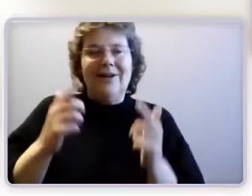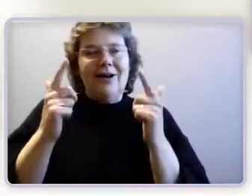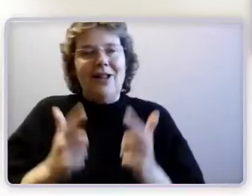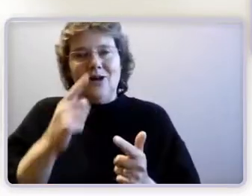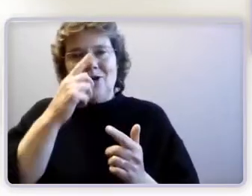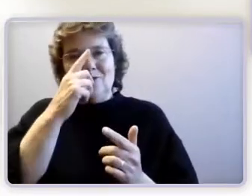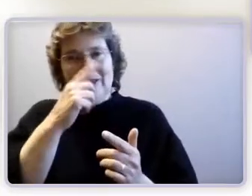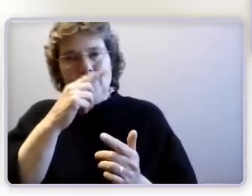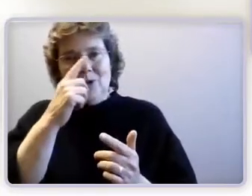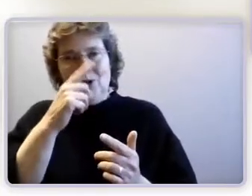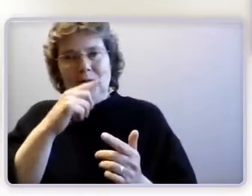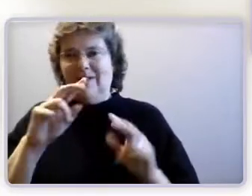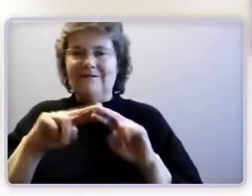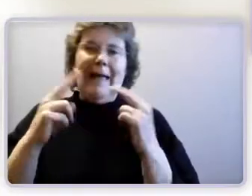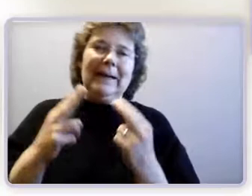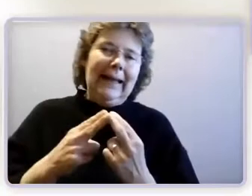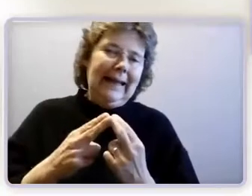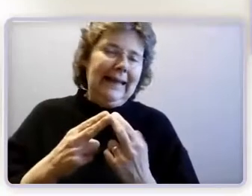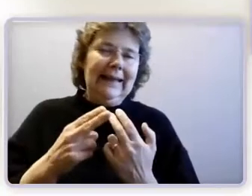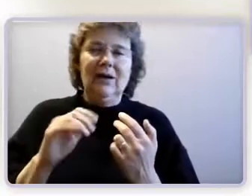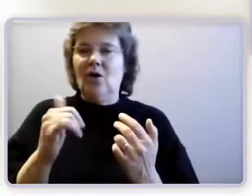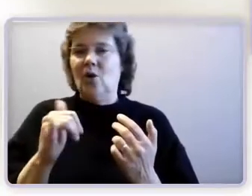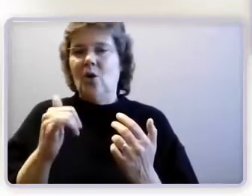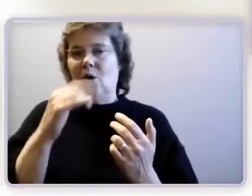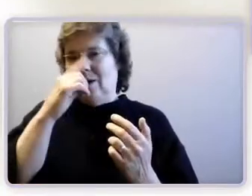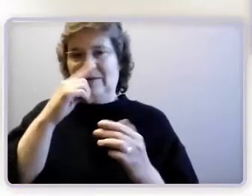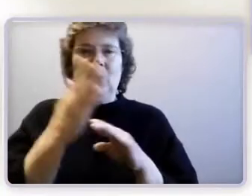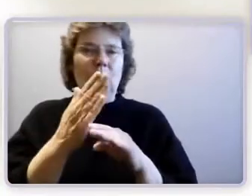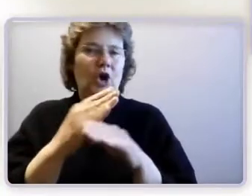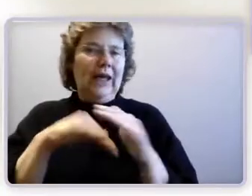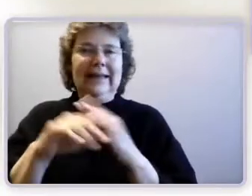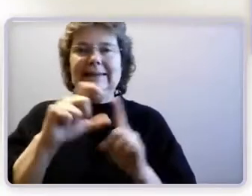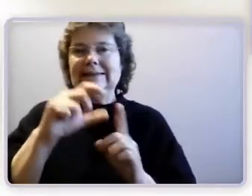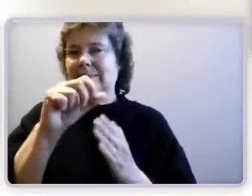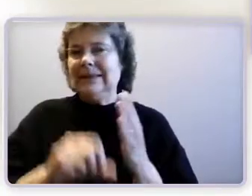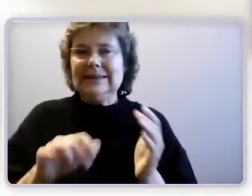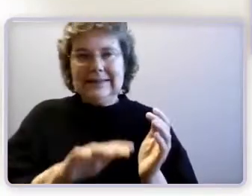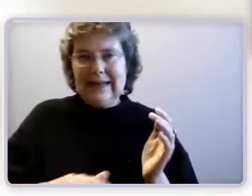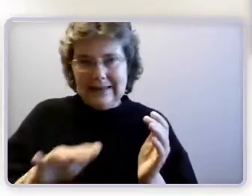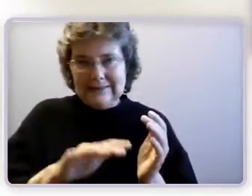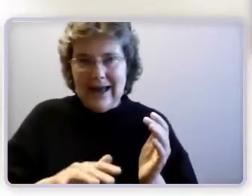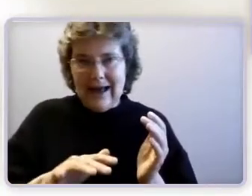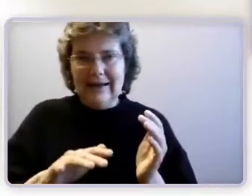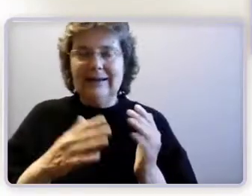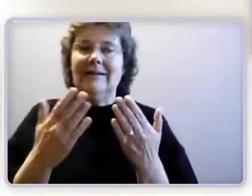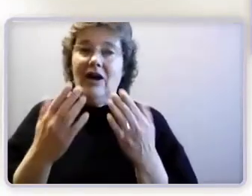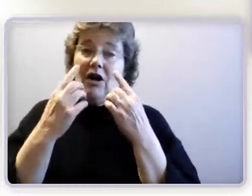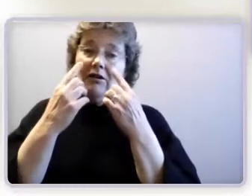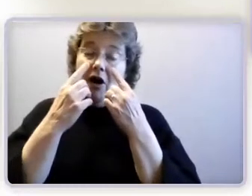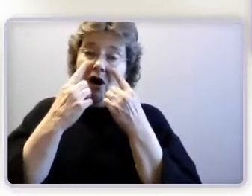whether it's family members or people who work within the disability sector, they often sometimes,